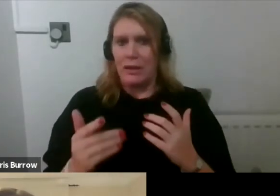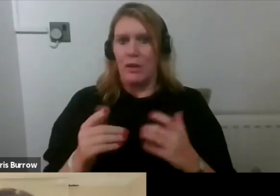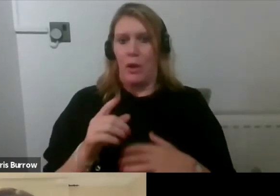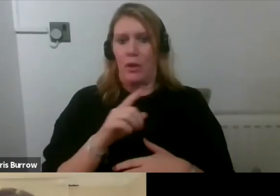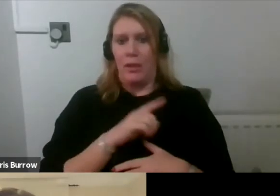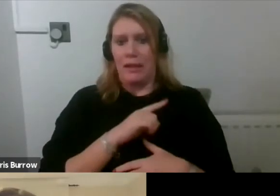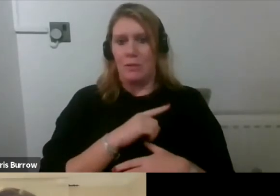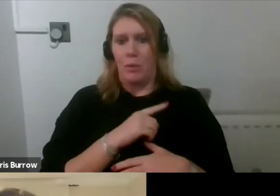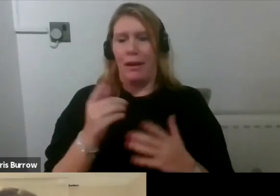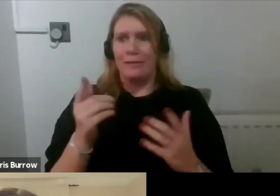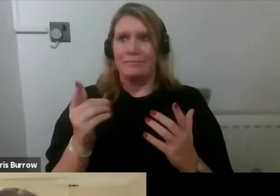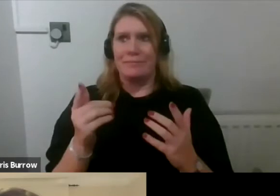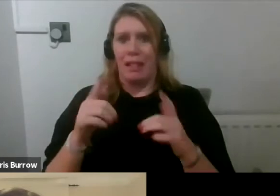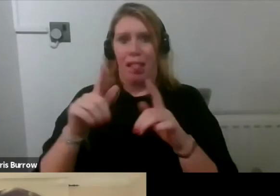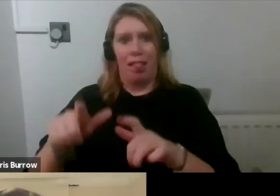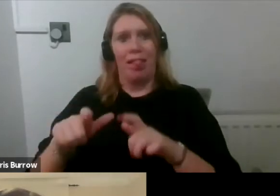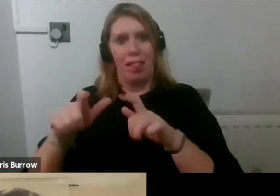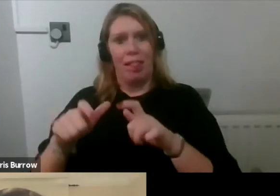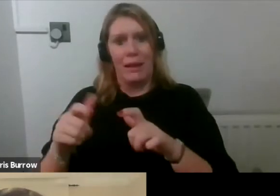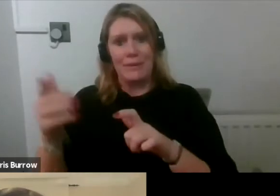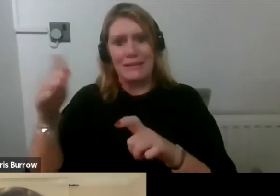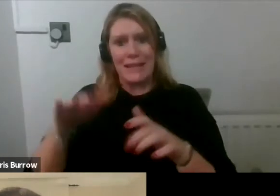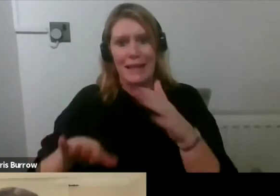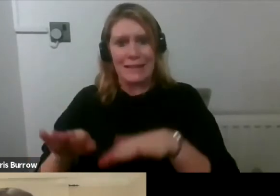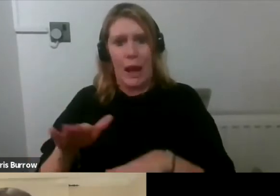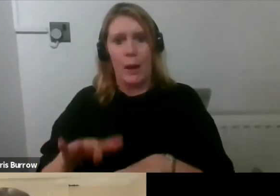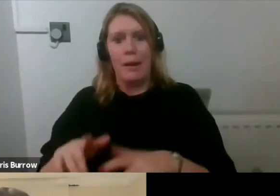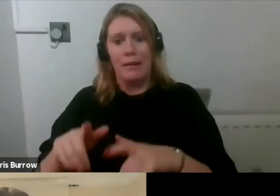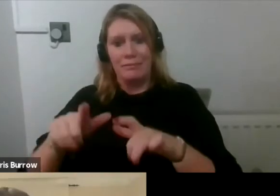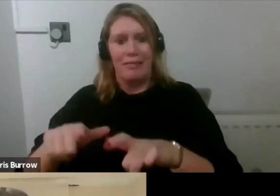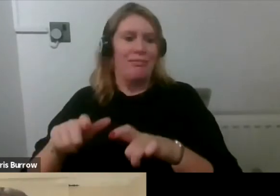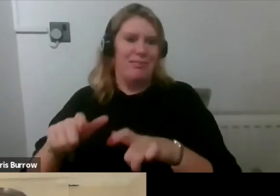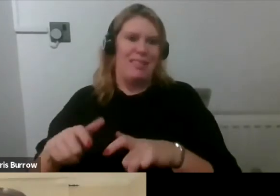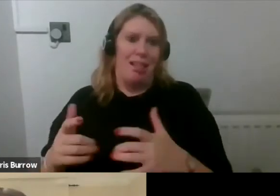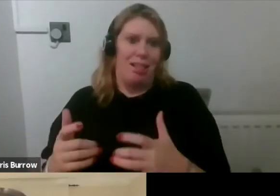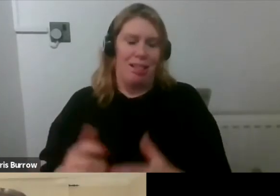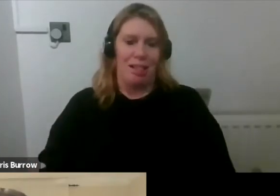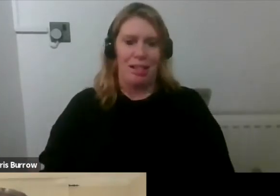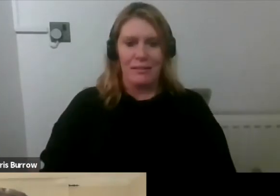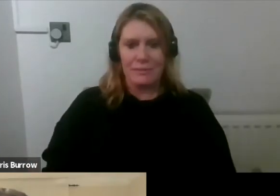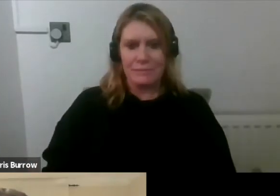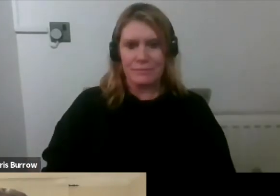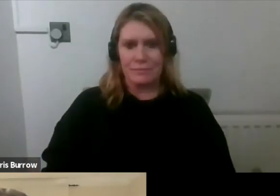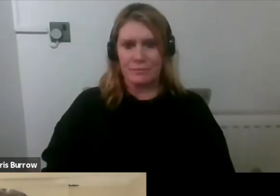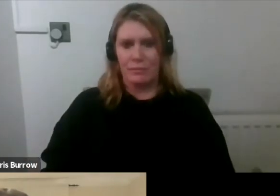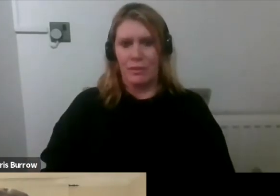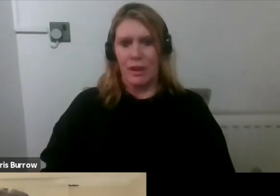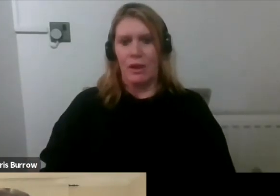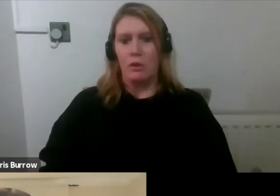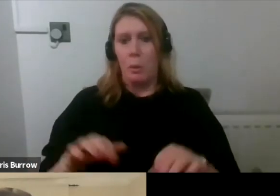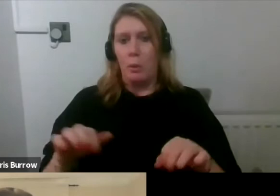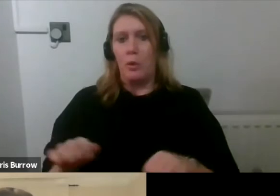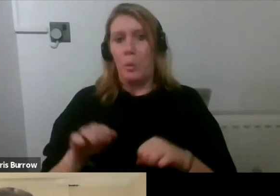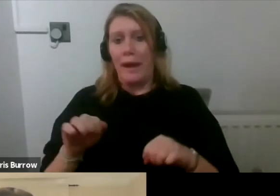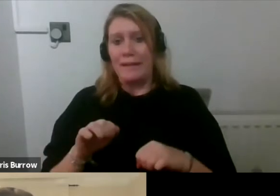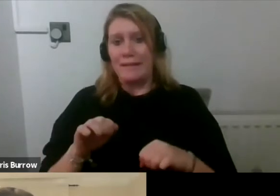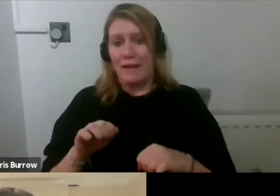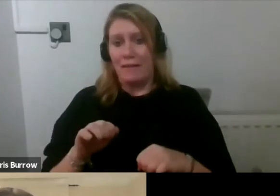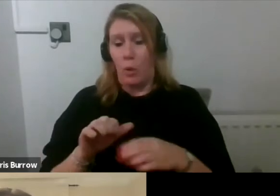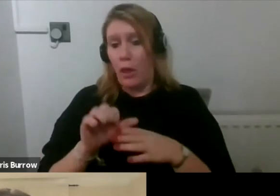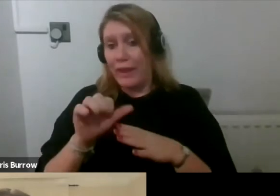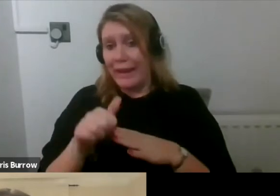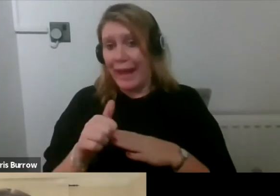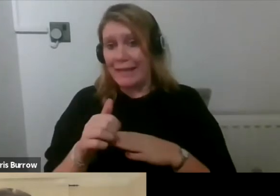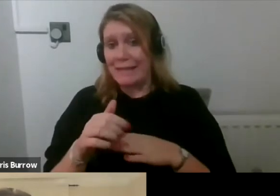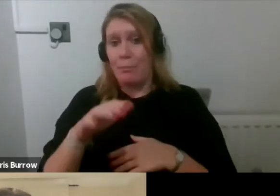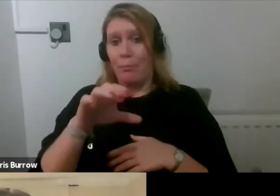down now, but it's and replaced by another exhibition, but it's still there, and it's being stored and waiting for the next physical manifestation. So in the